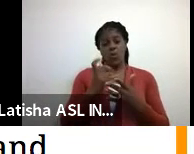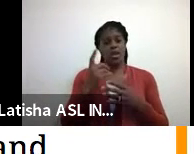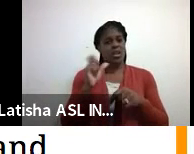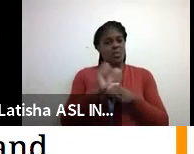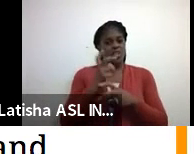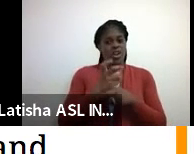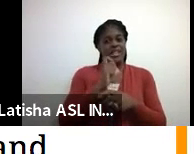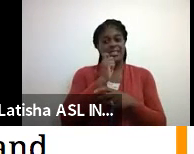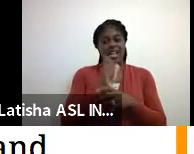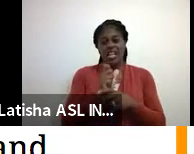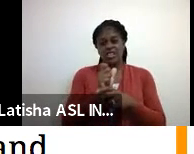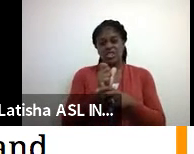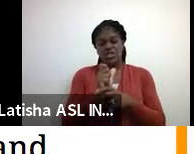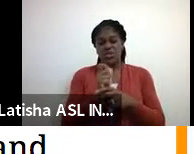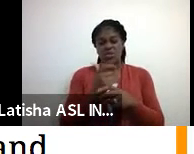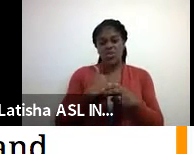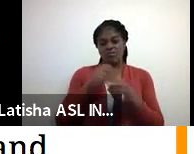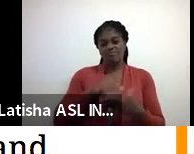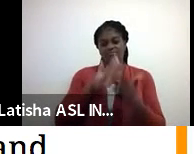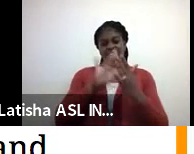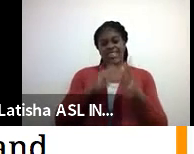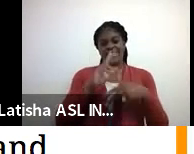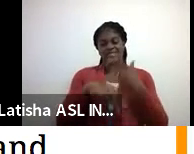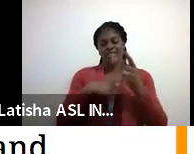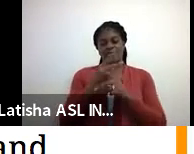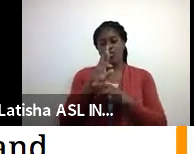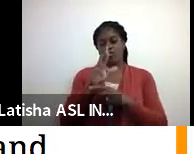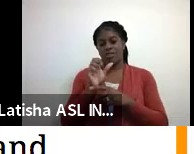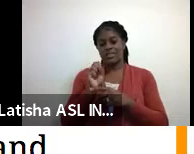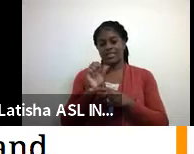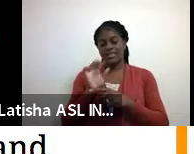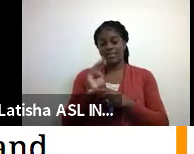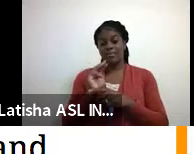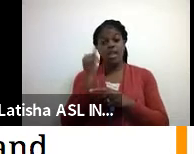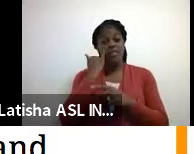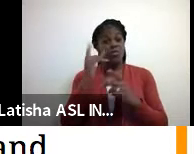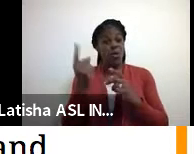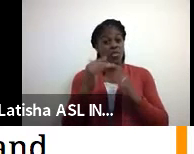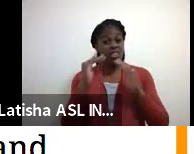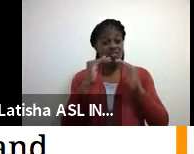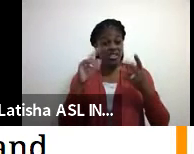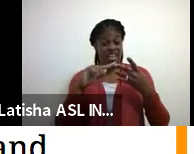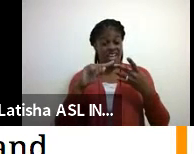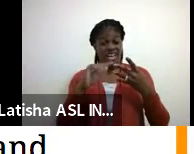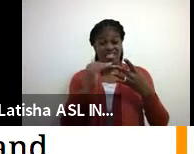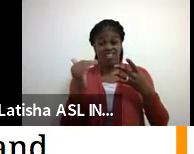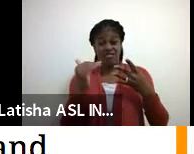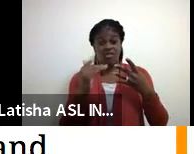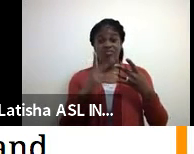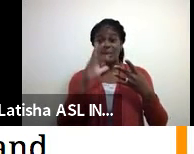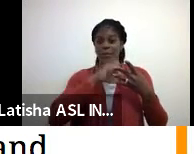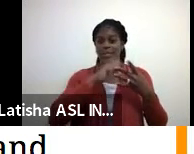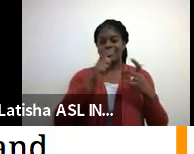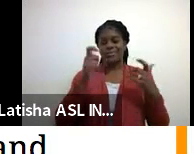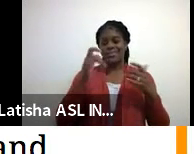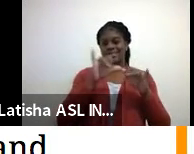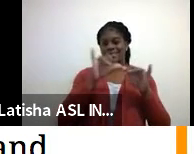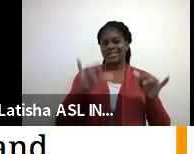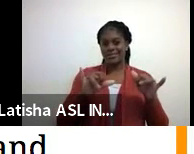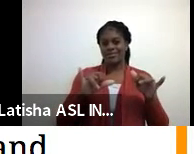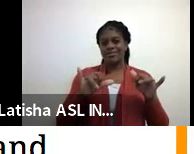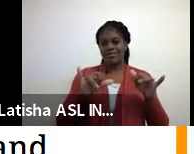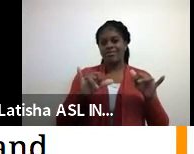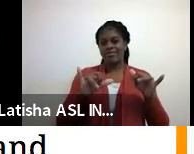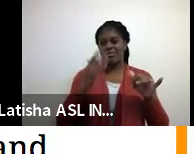to perpetuate this kind of racism. But if we only focus on this level, we miss the bigger systems that are causing the